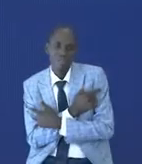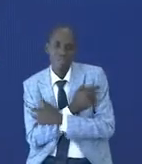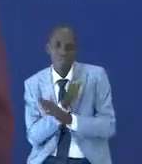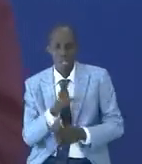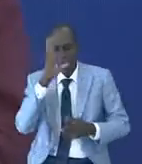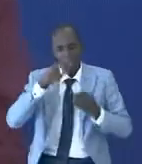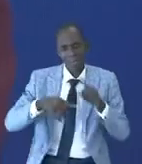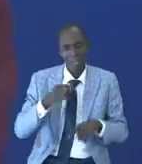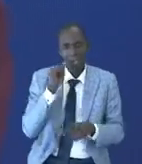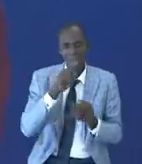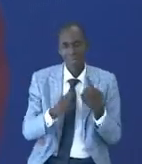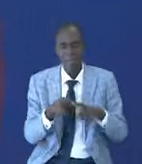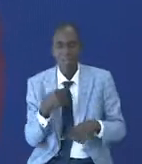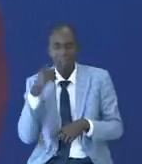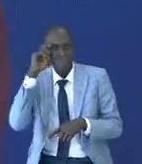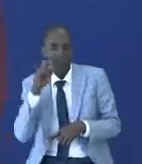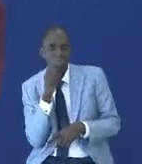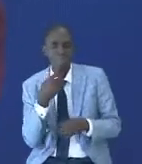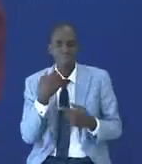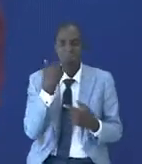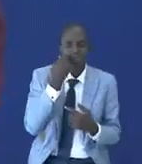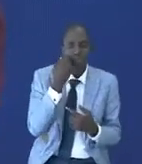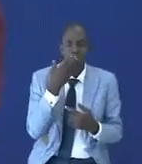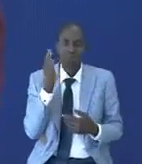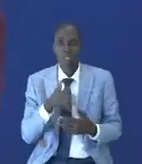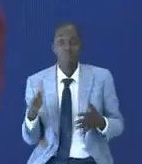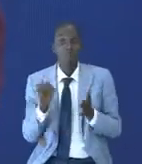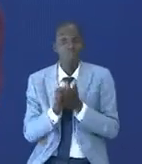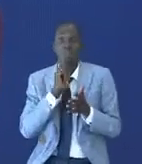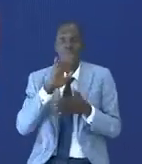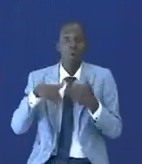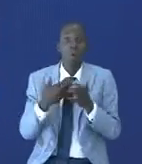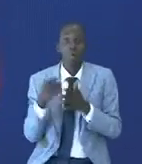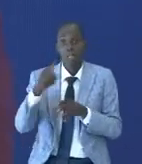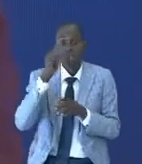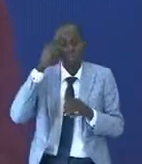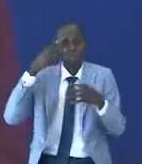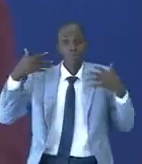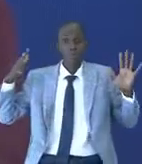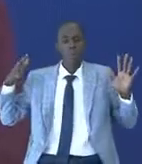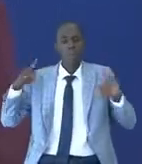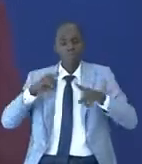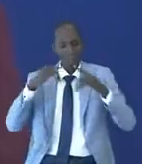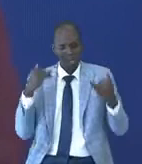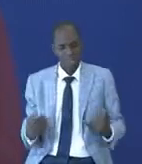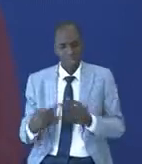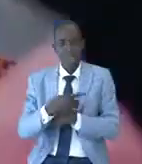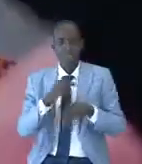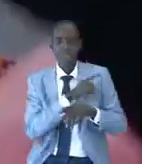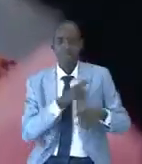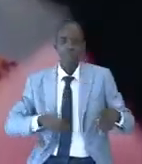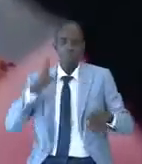is there, they're satisfied. But today, the Lord will break the